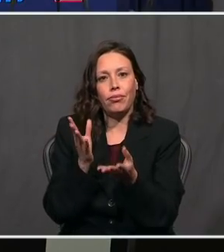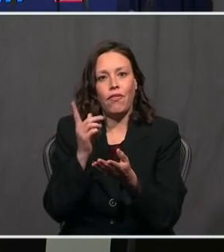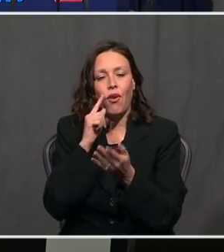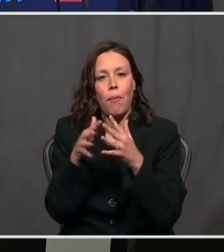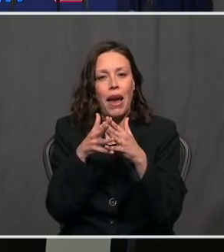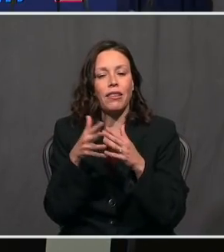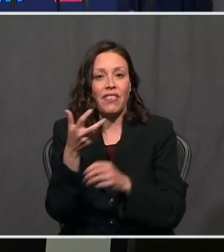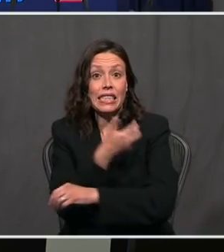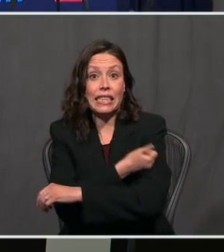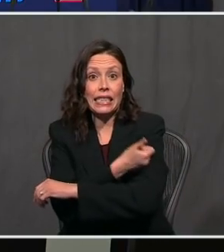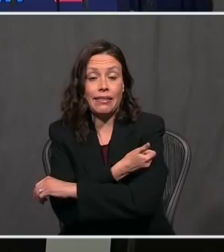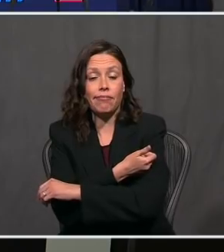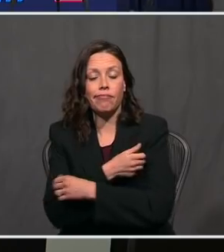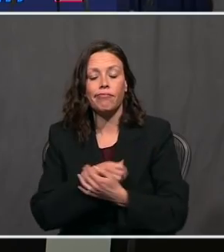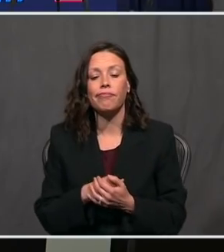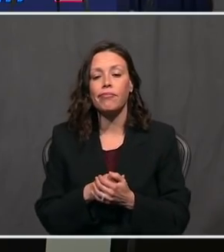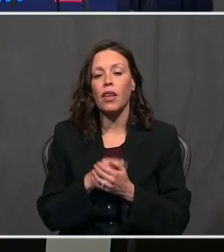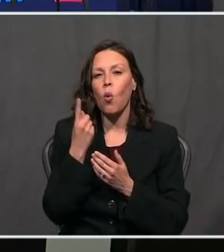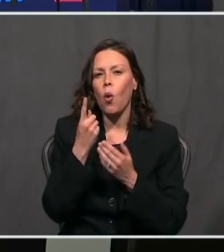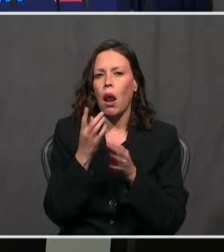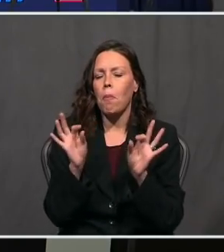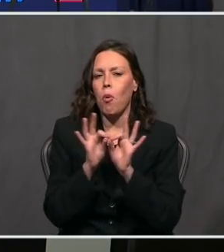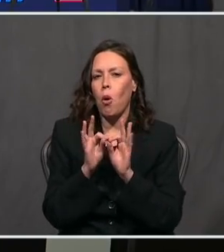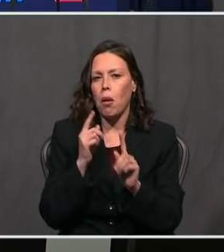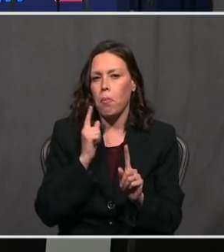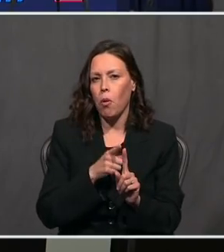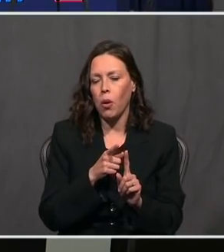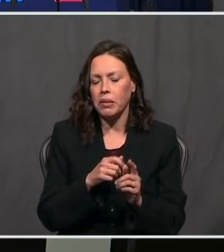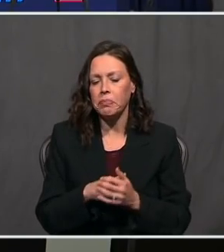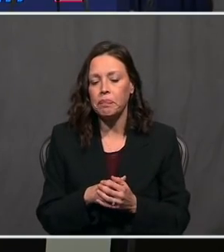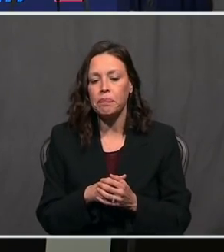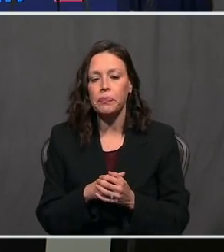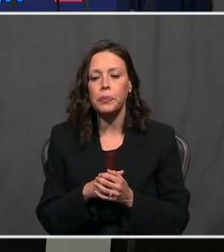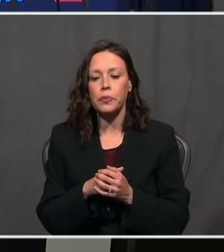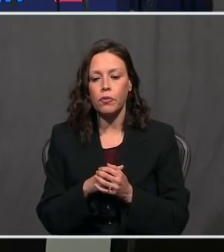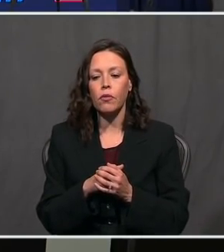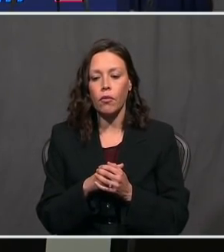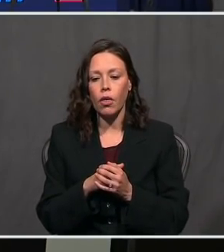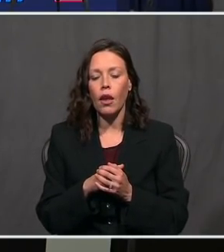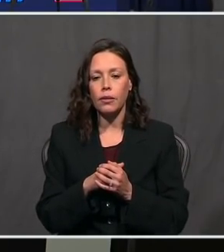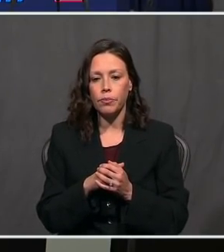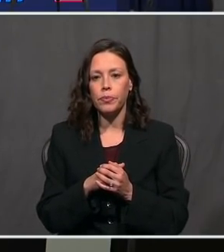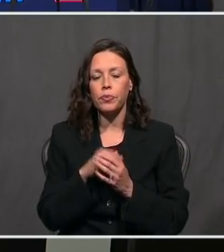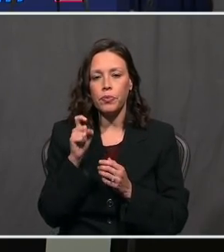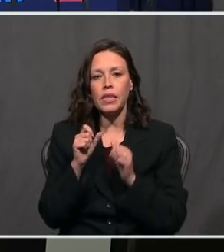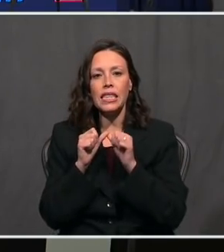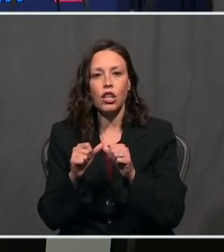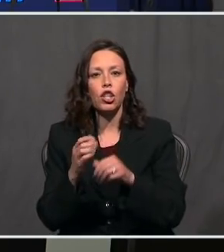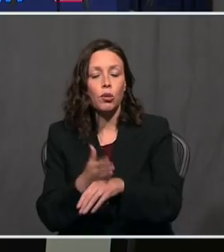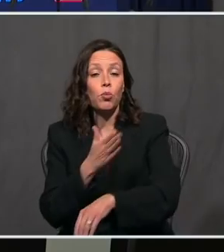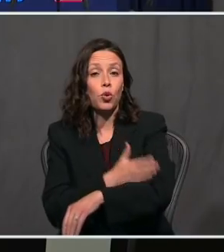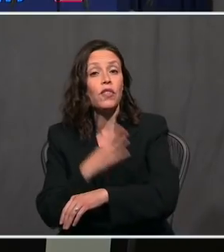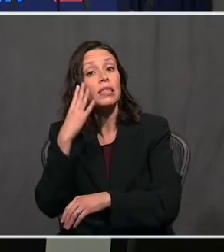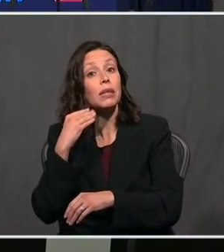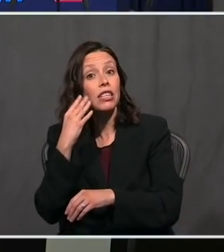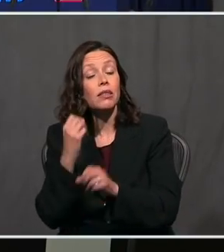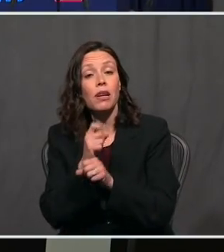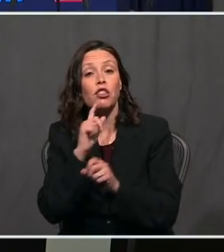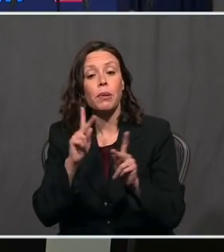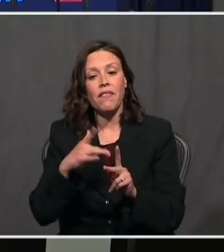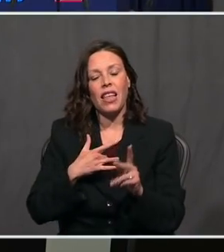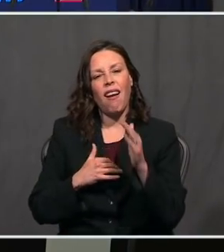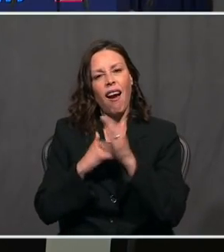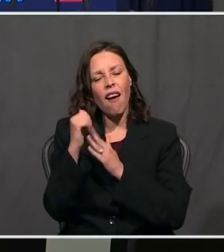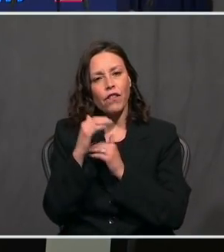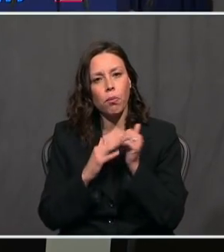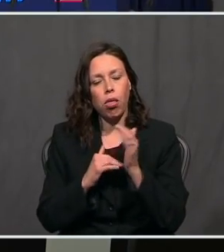America. The only other thing I'd really emphasize here is that if you look at it, we've got to continue to improve the experience and make sure people feel comfortable